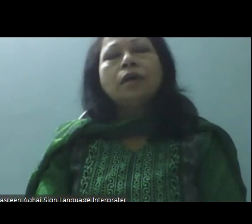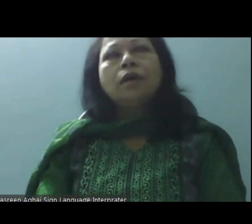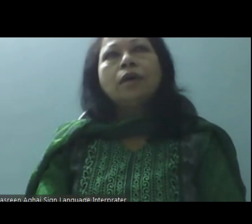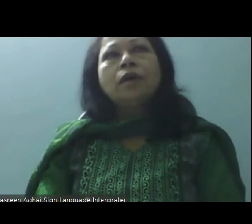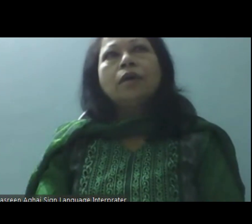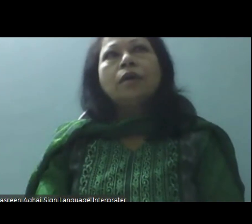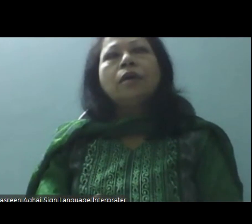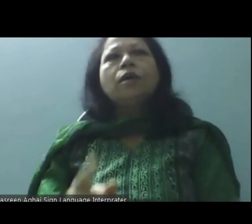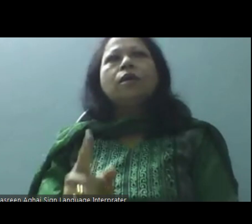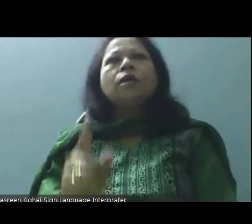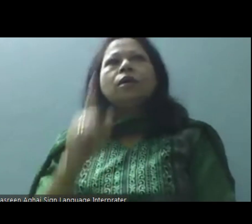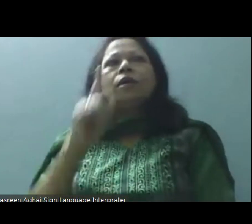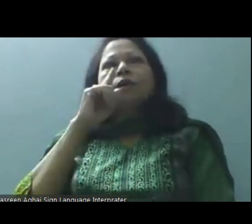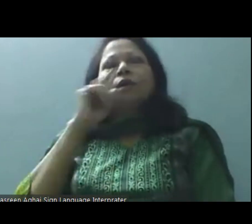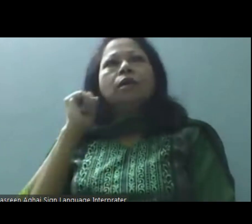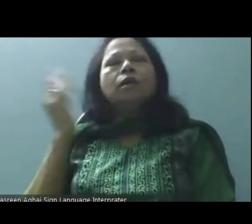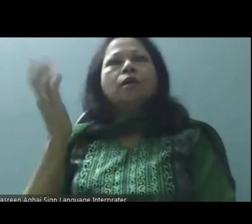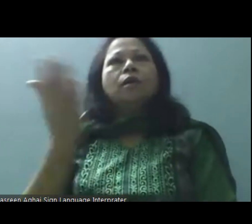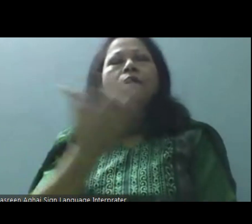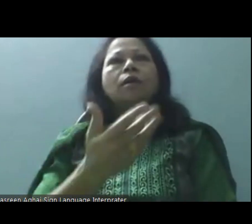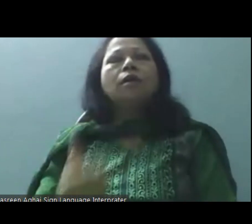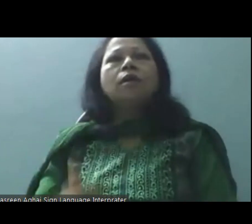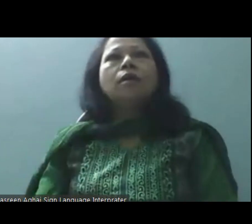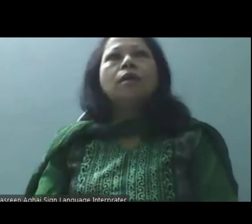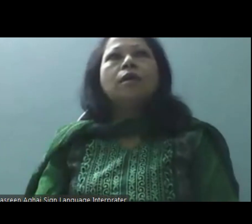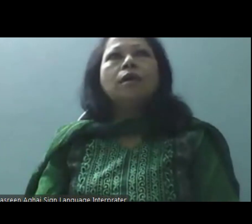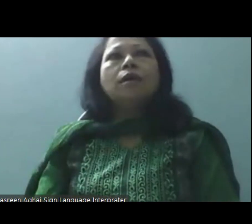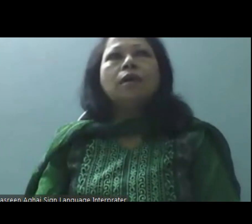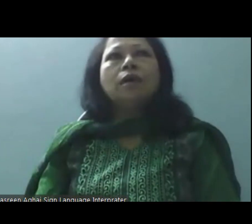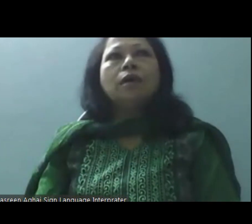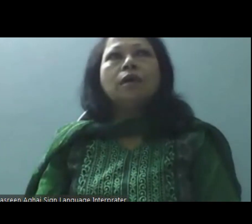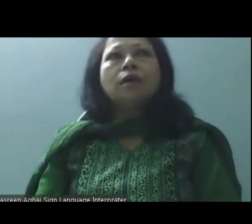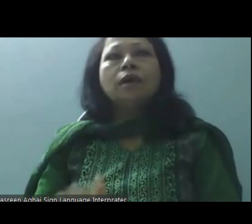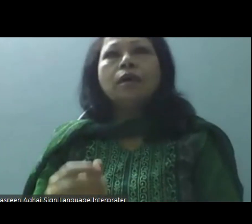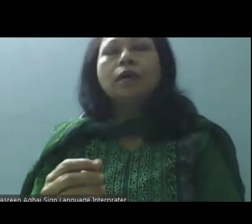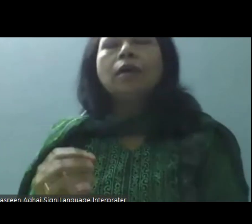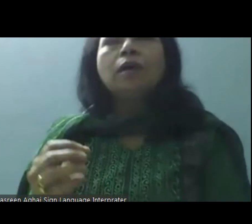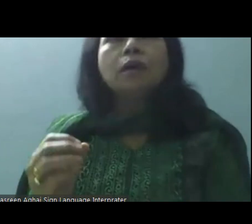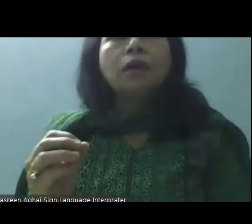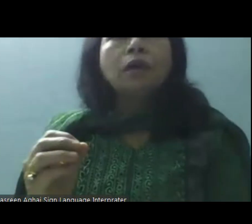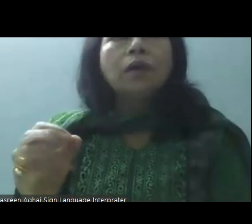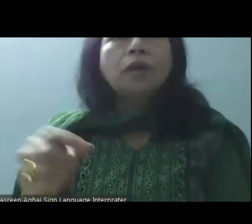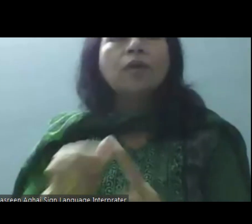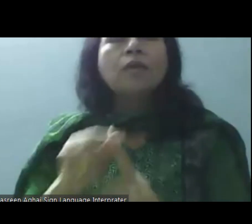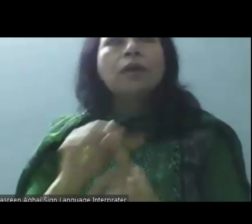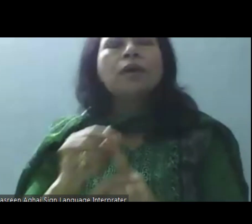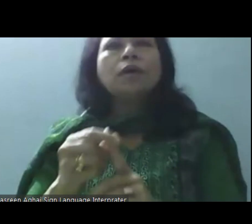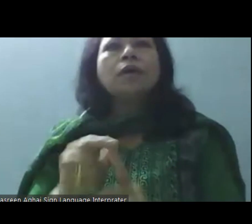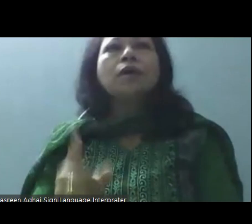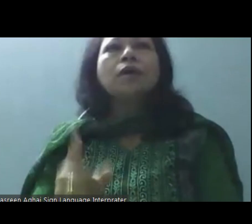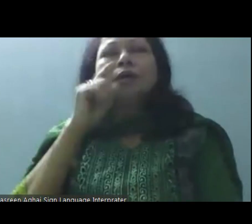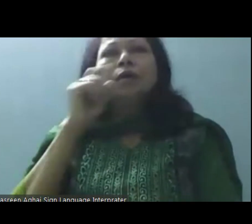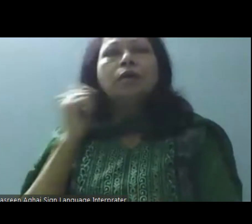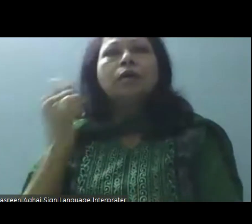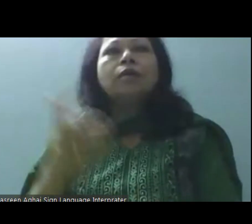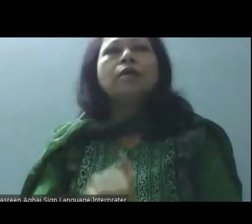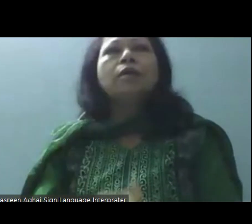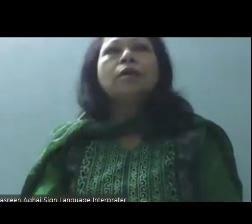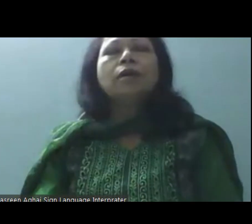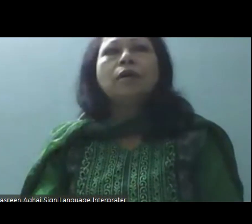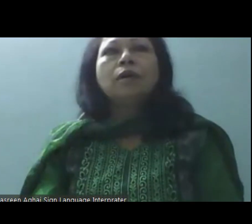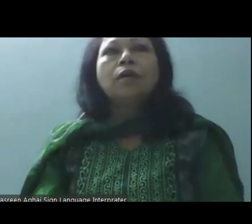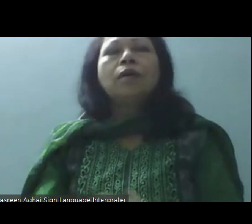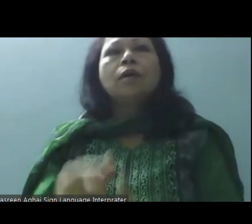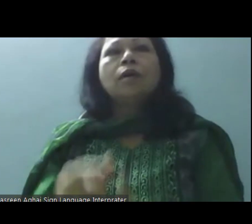humane. I always say that the IT needs the human clock, and we